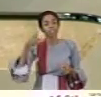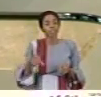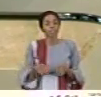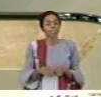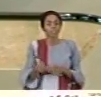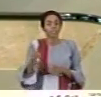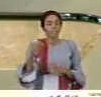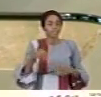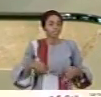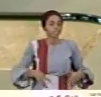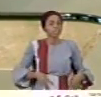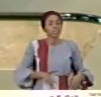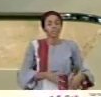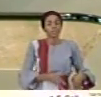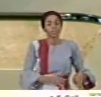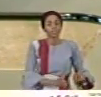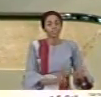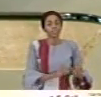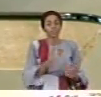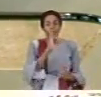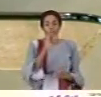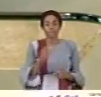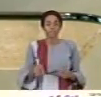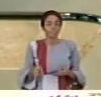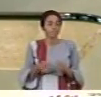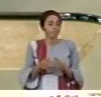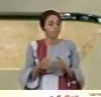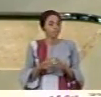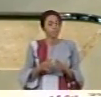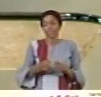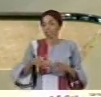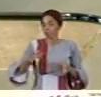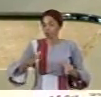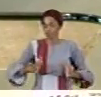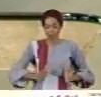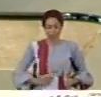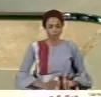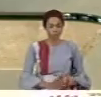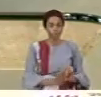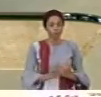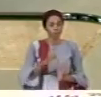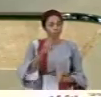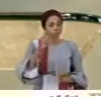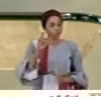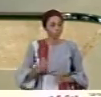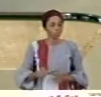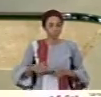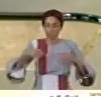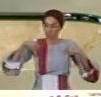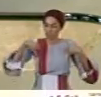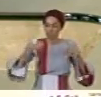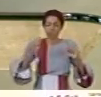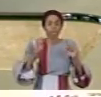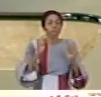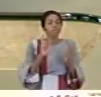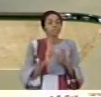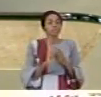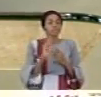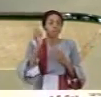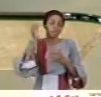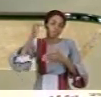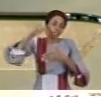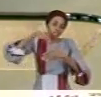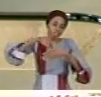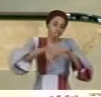narrow. Brethren, the road is very narrow. You must strive